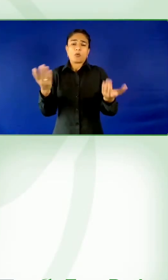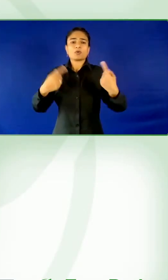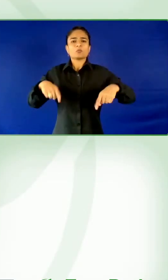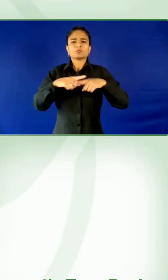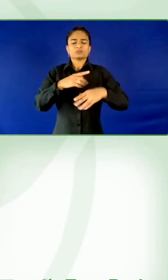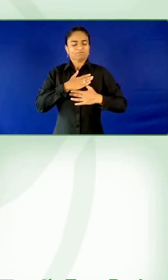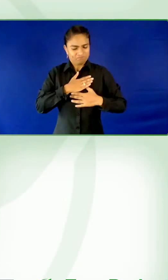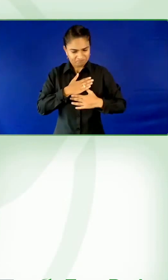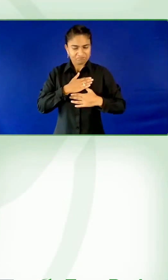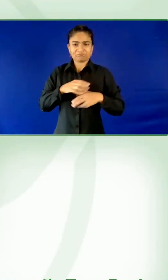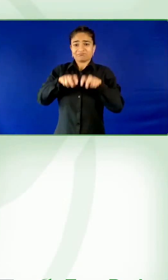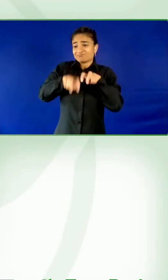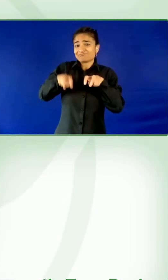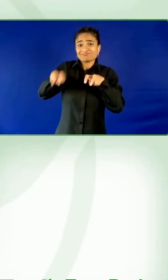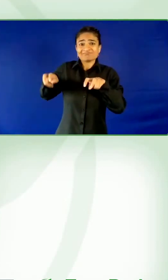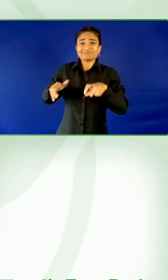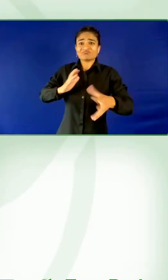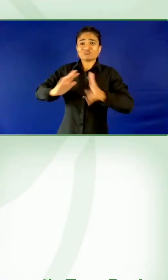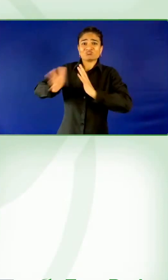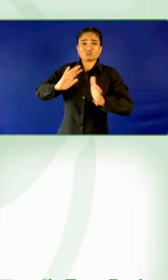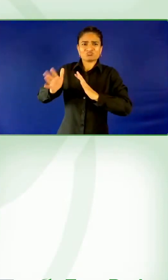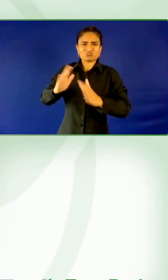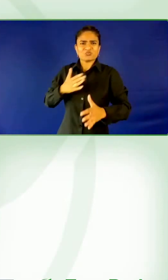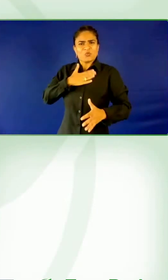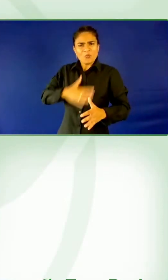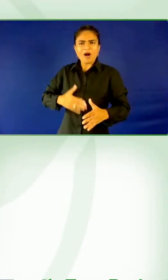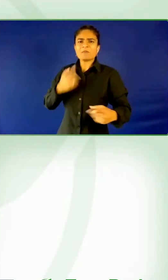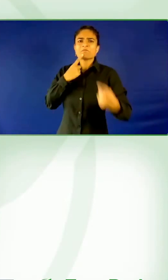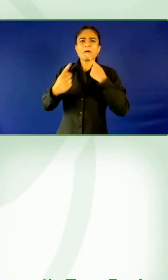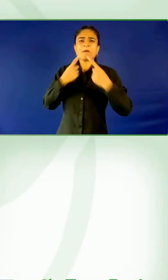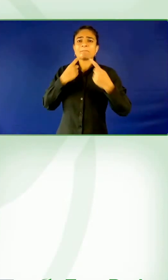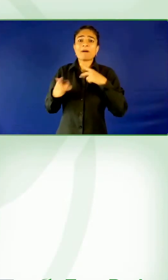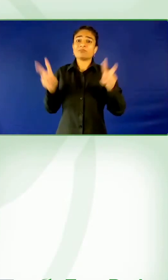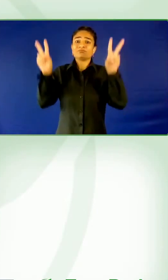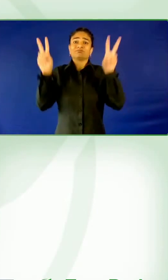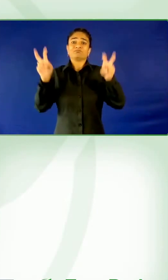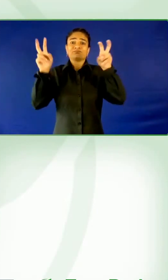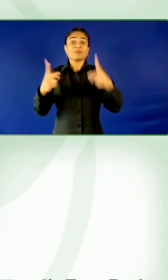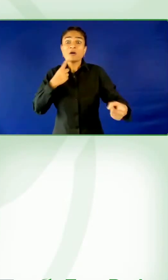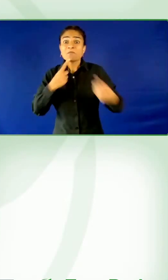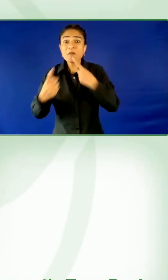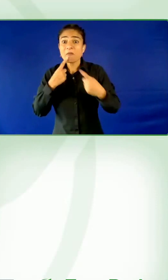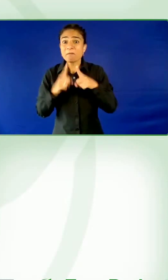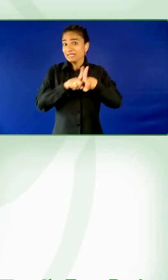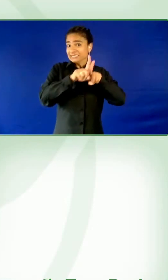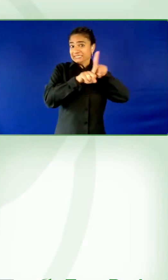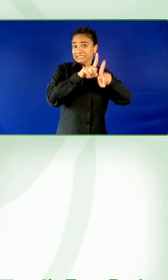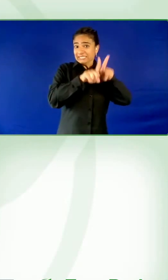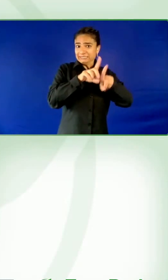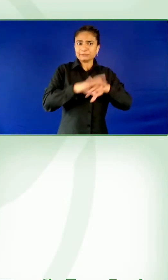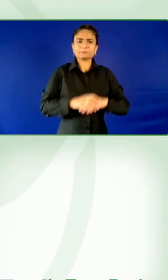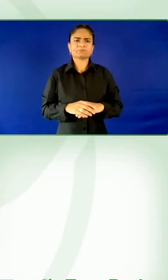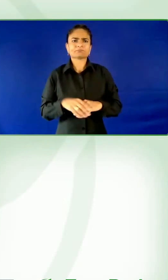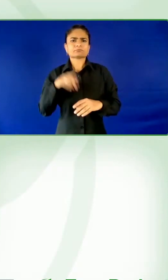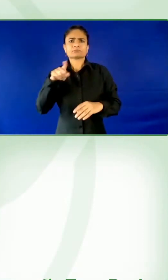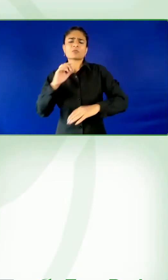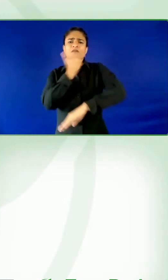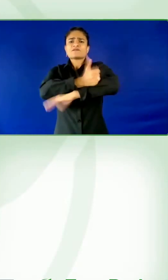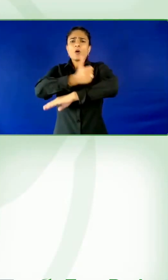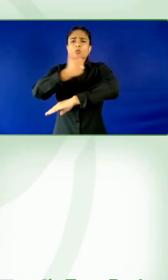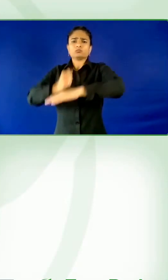apply directly to the equality of life, sexual health, and reproduction of people with